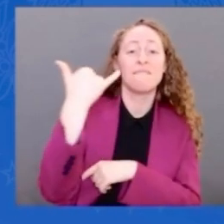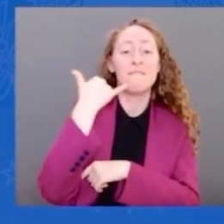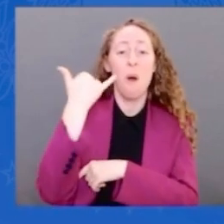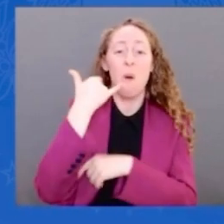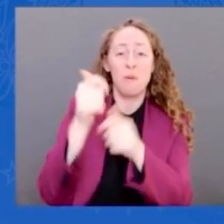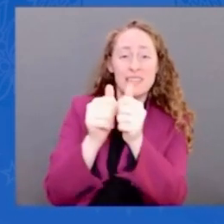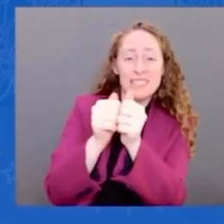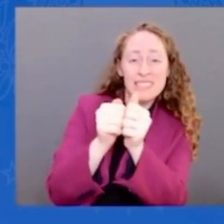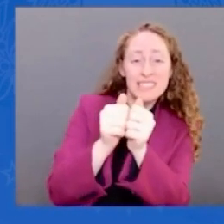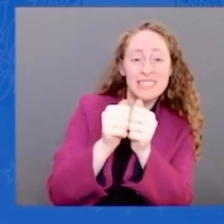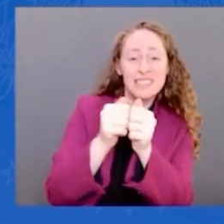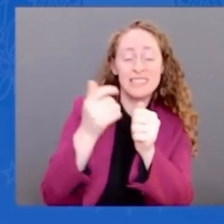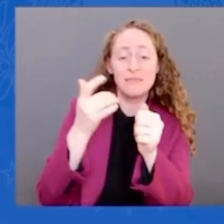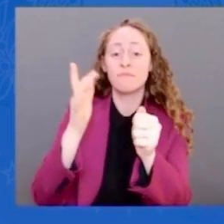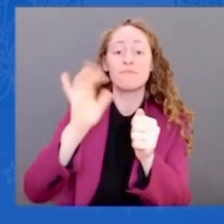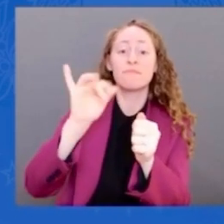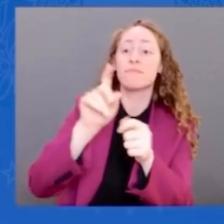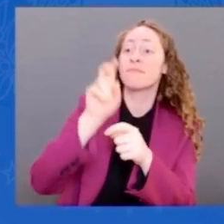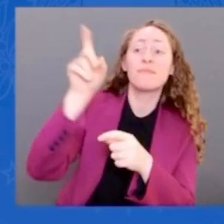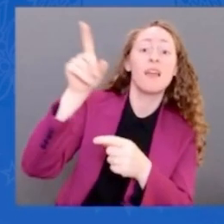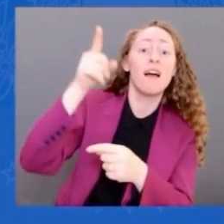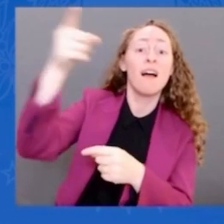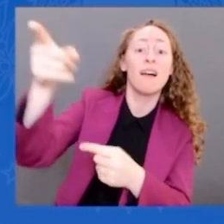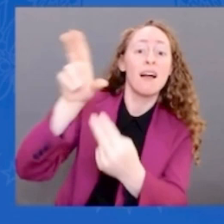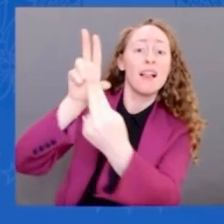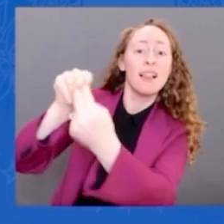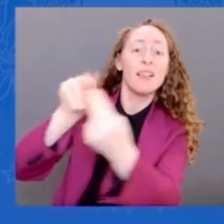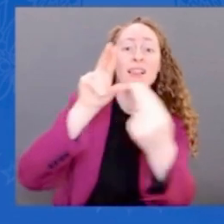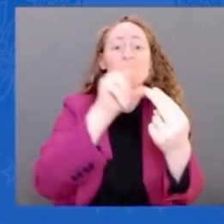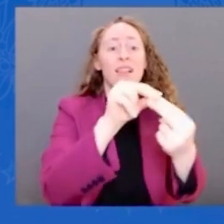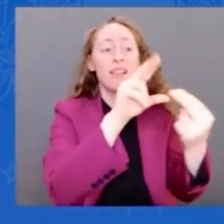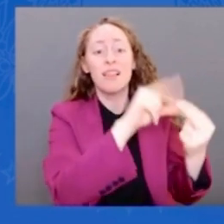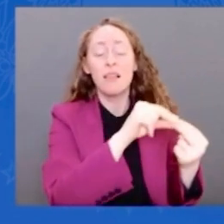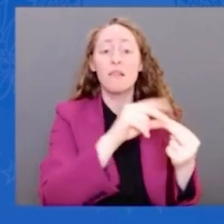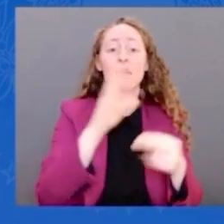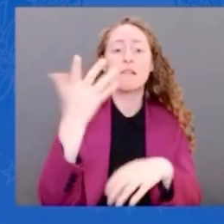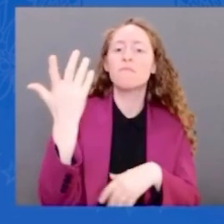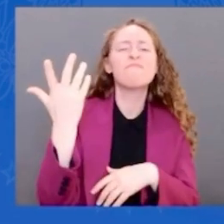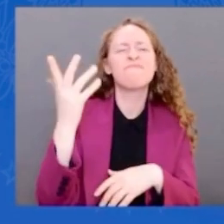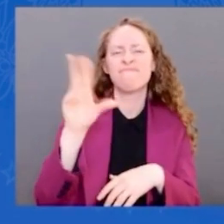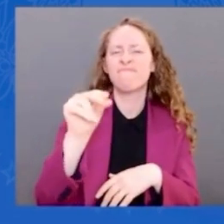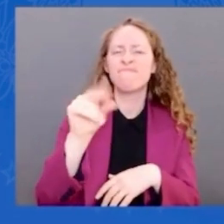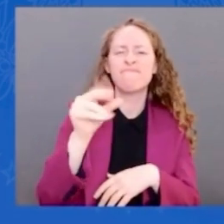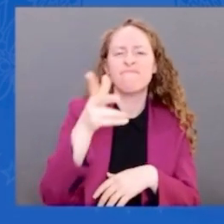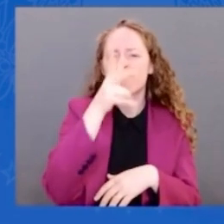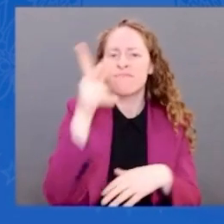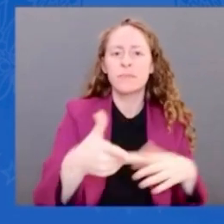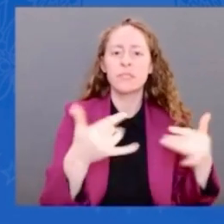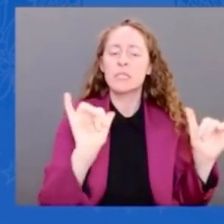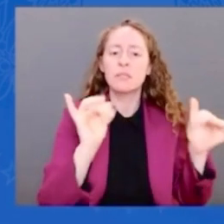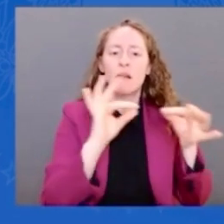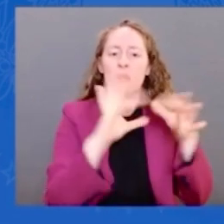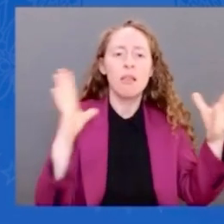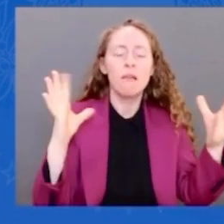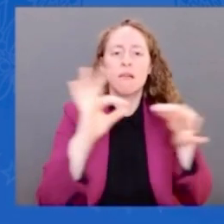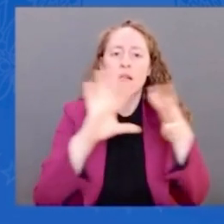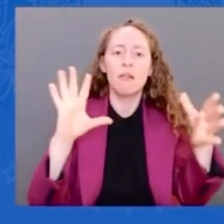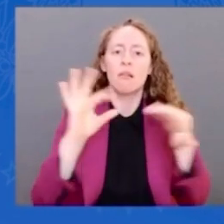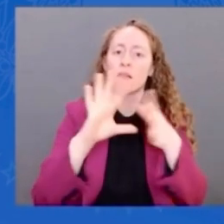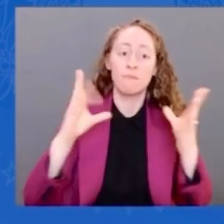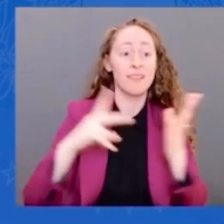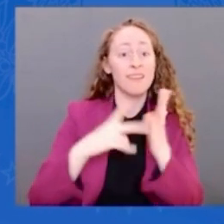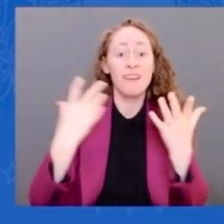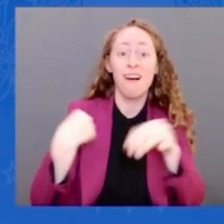to virtually attend class. But without reliable access to high-speed internet, Julissa began to